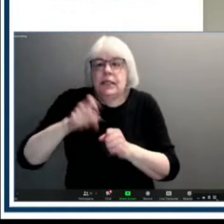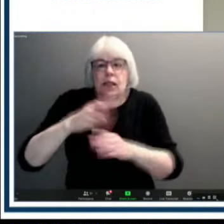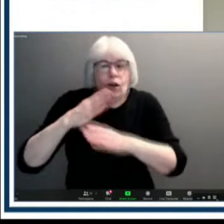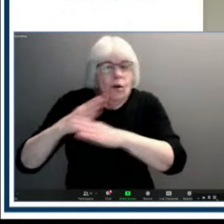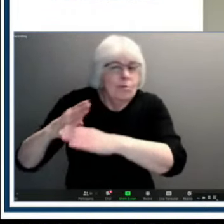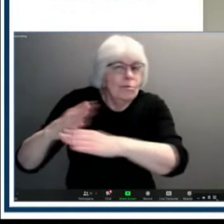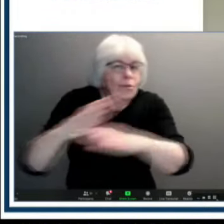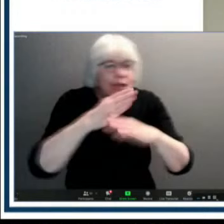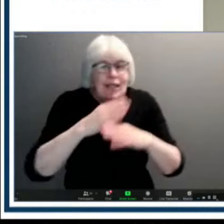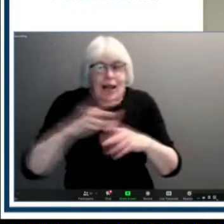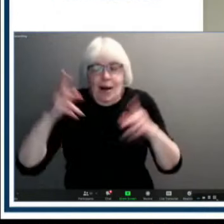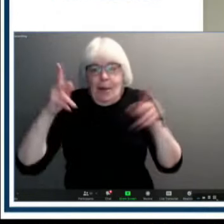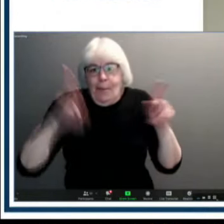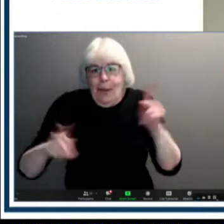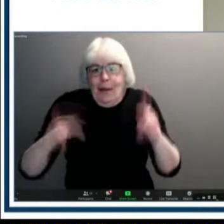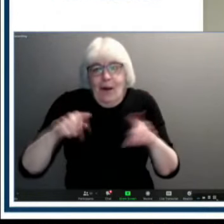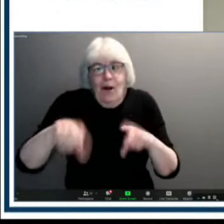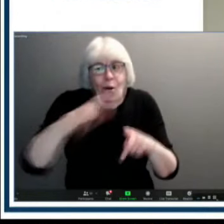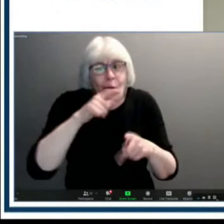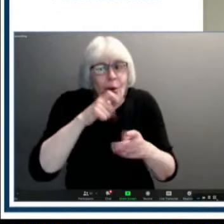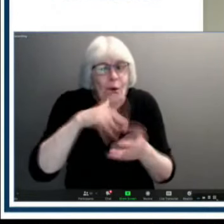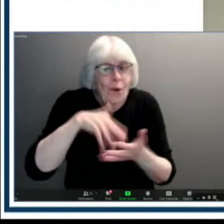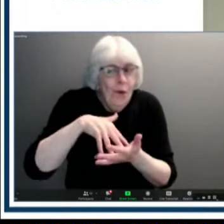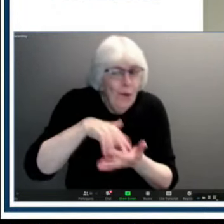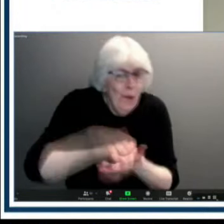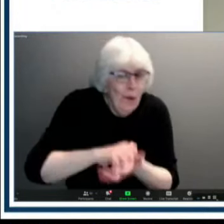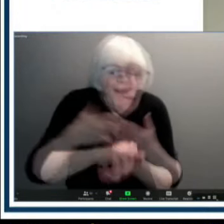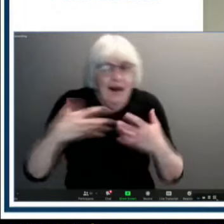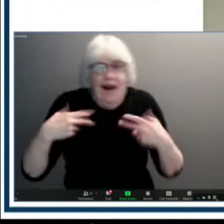our healthcare system and other critical services.